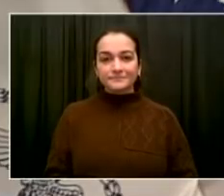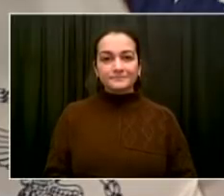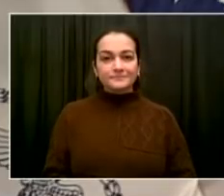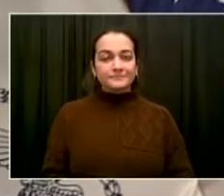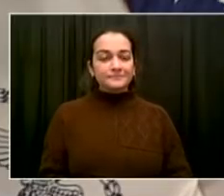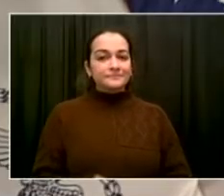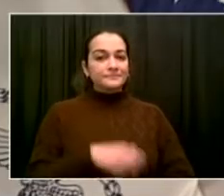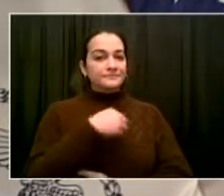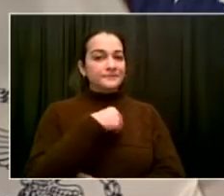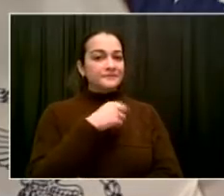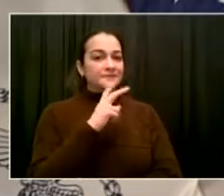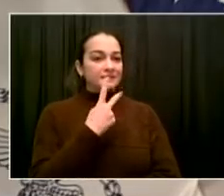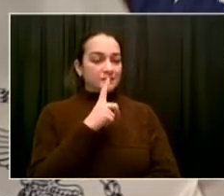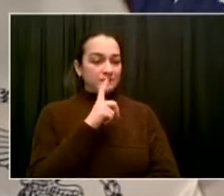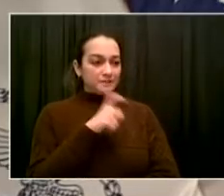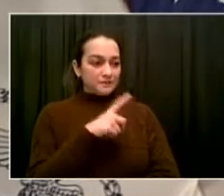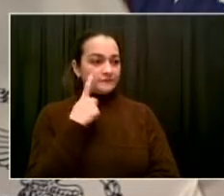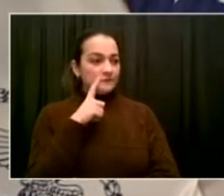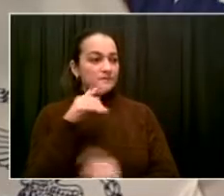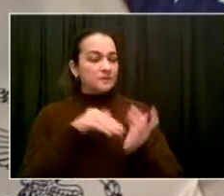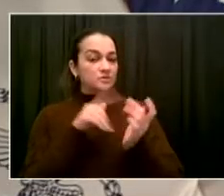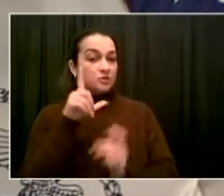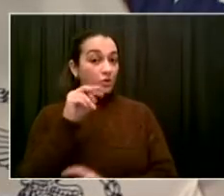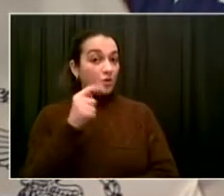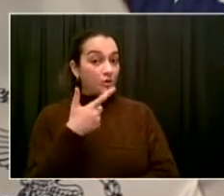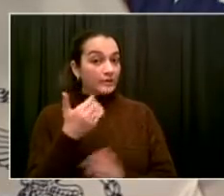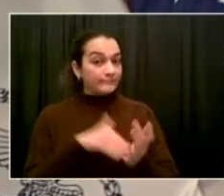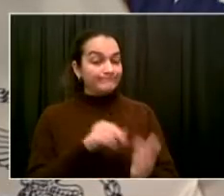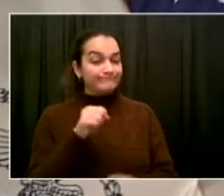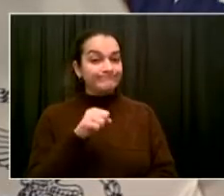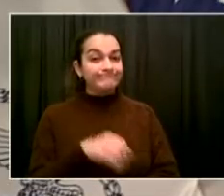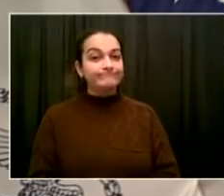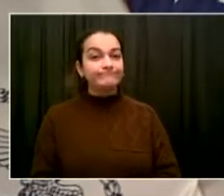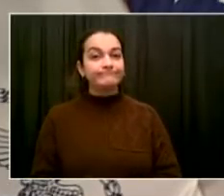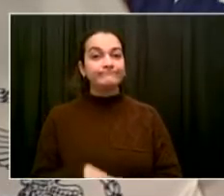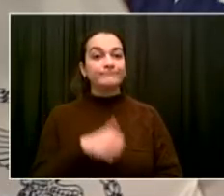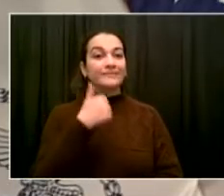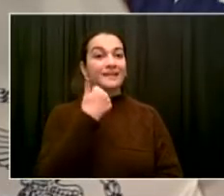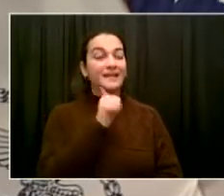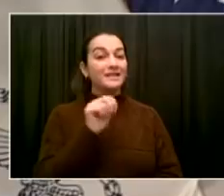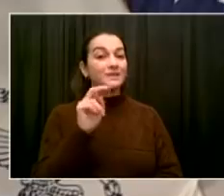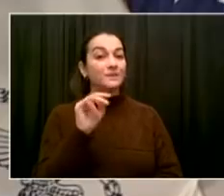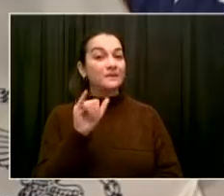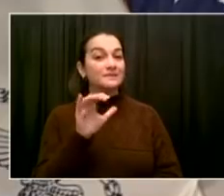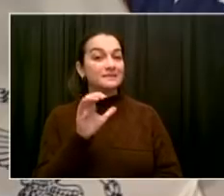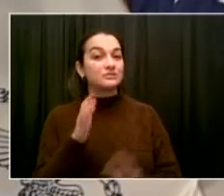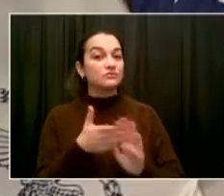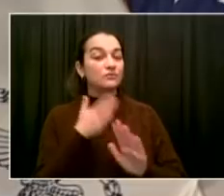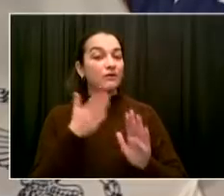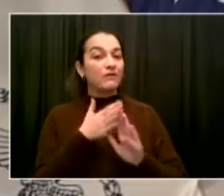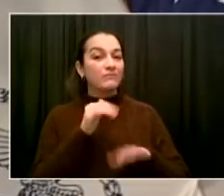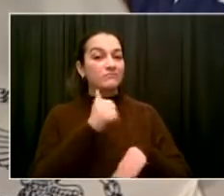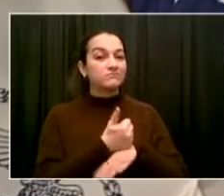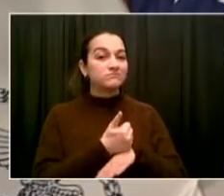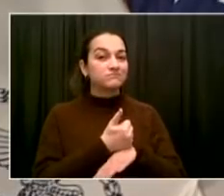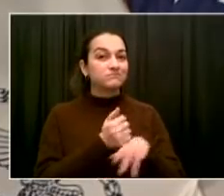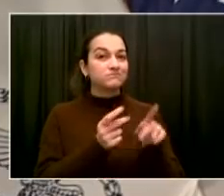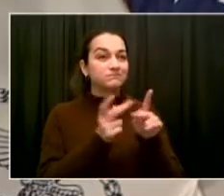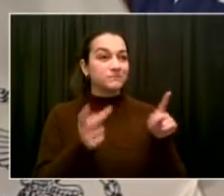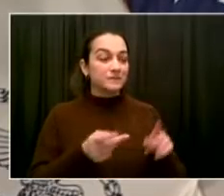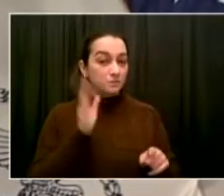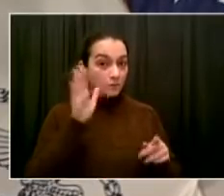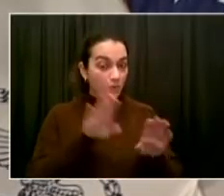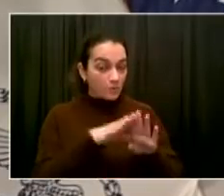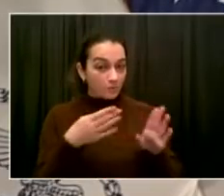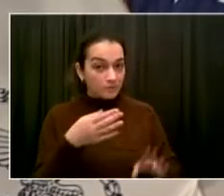any sites planned currently to open that are city-run sites as opposed to contractors? Any more fixed sites? Are those coming down the line,